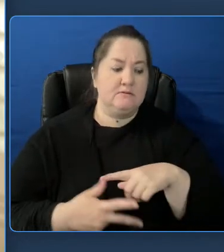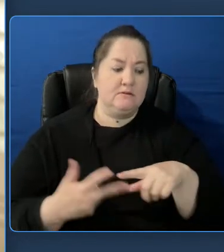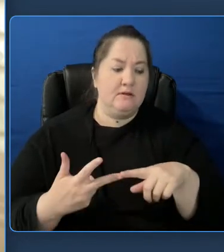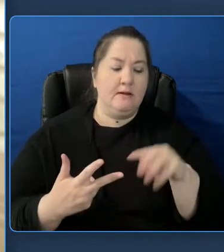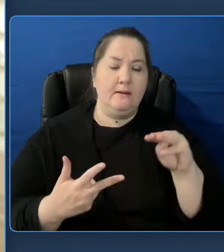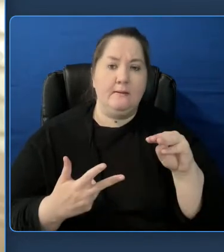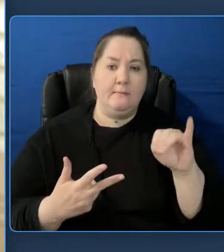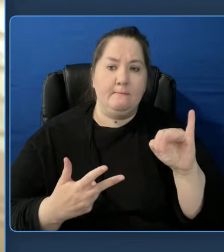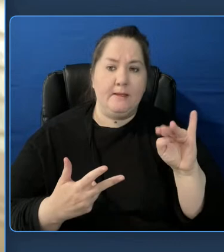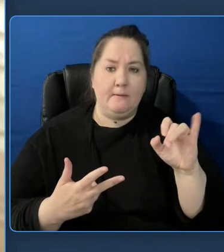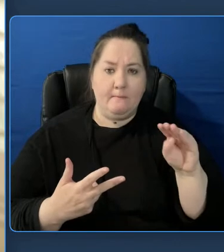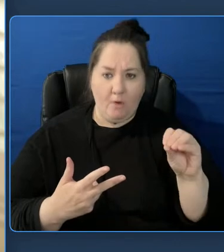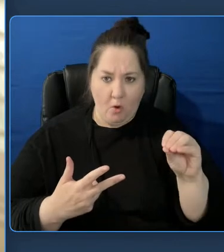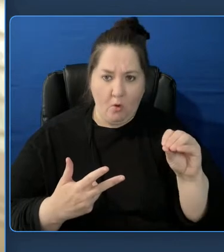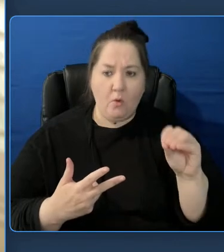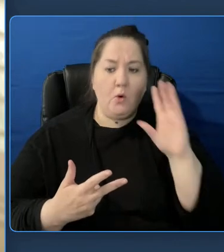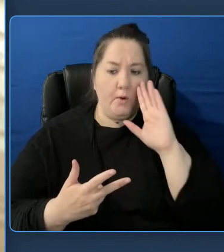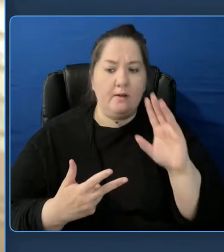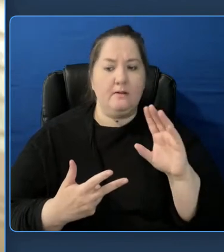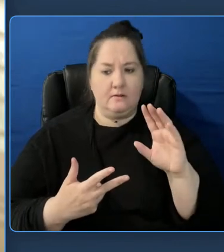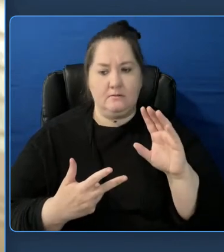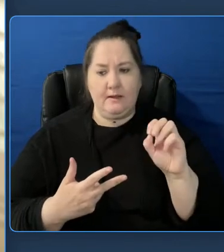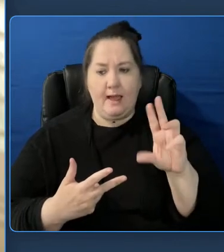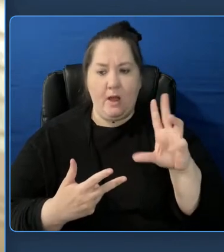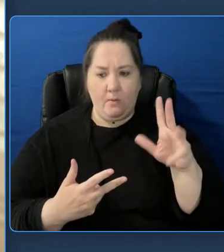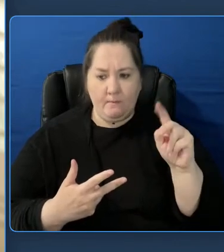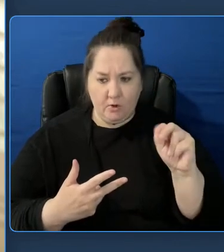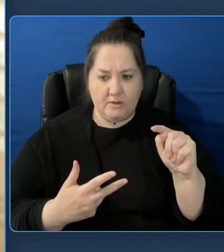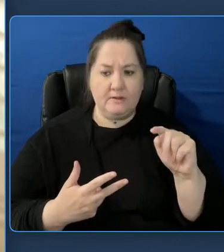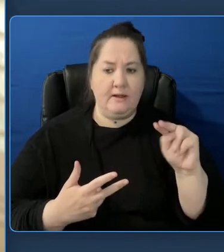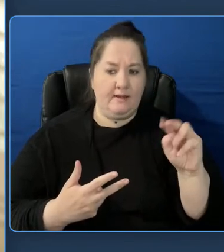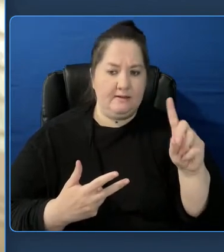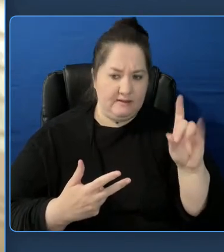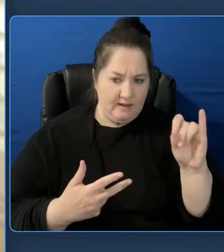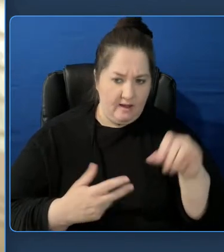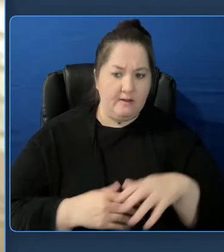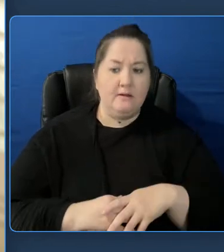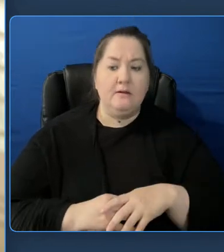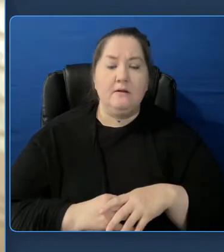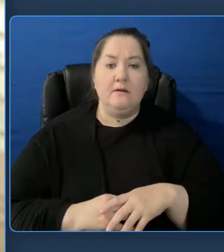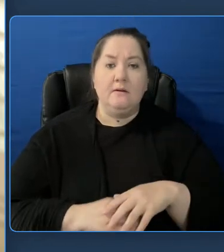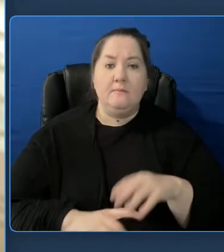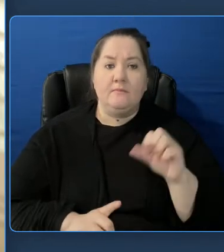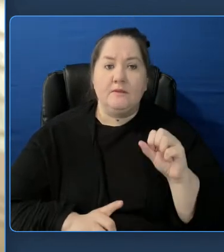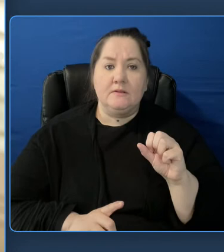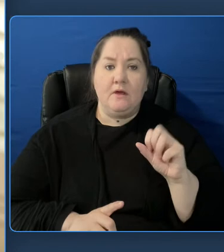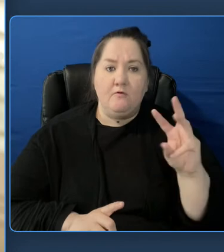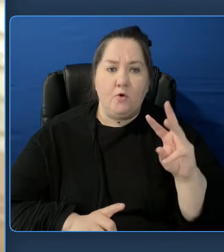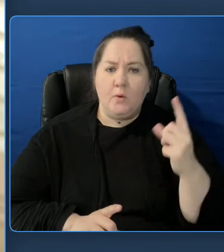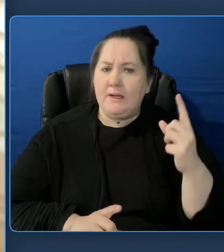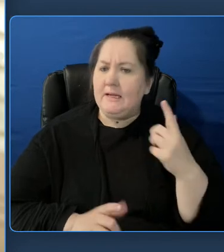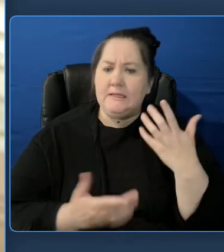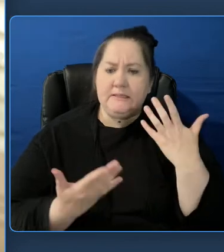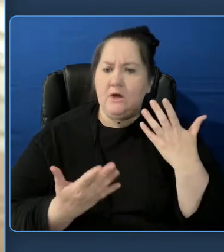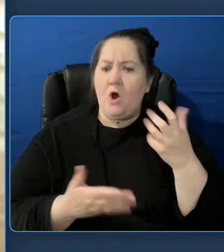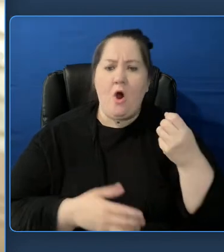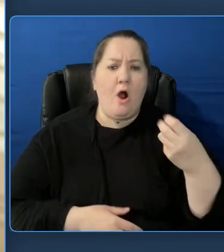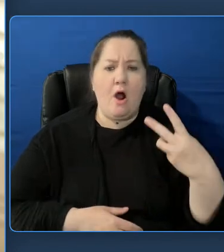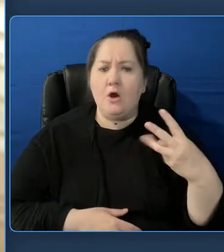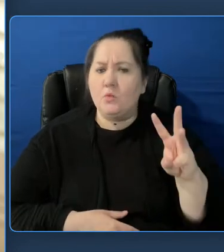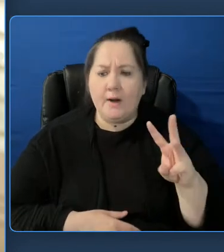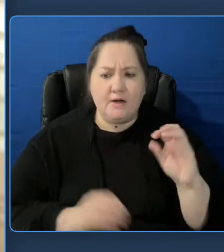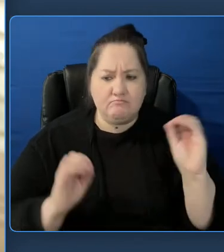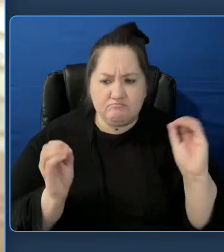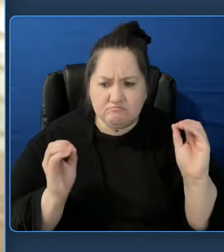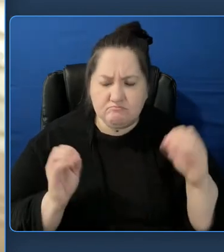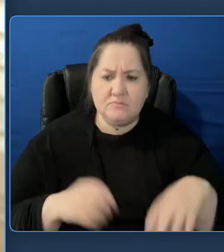Mimo, all of those will output NDI. So the software based ones, I don't know of any hardware based ones that are